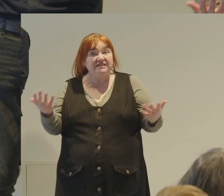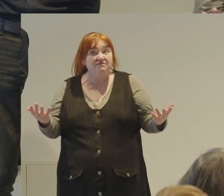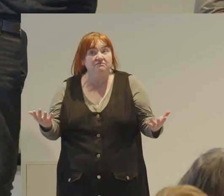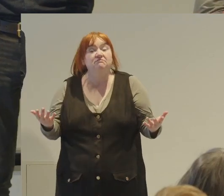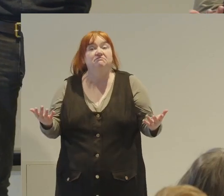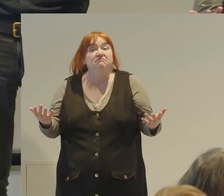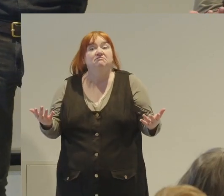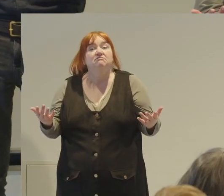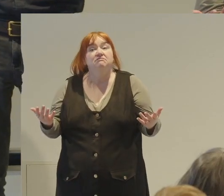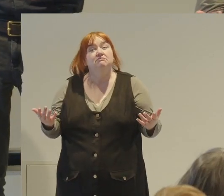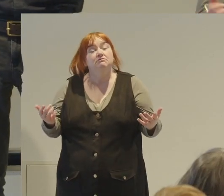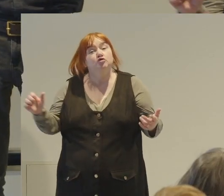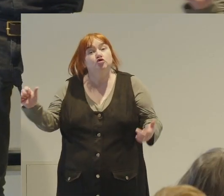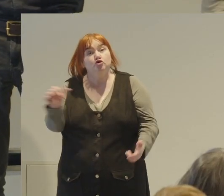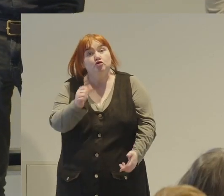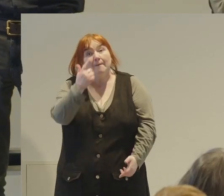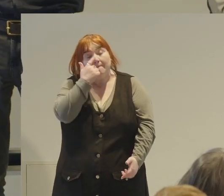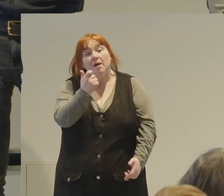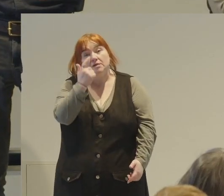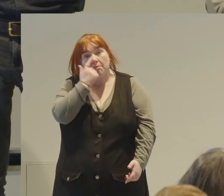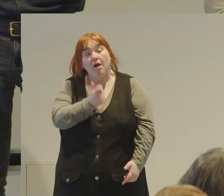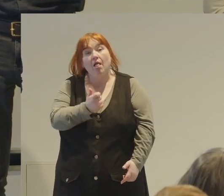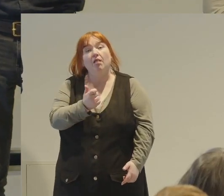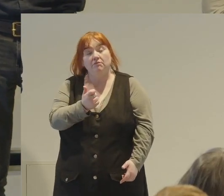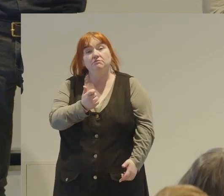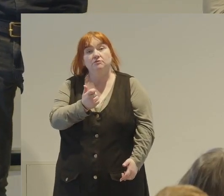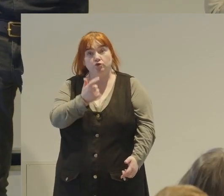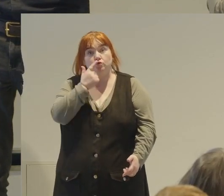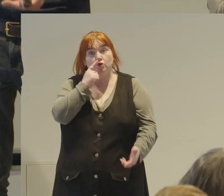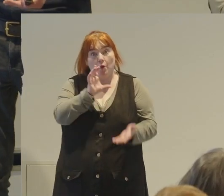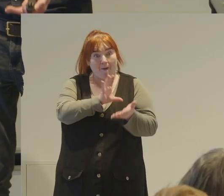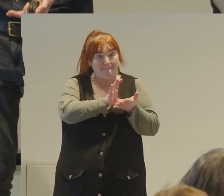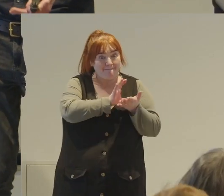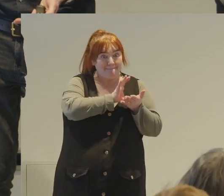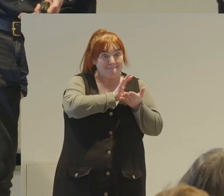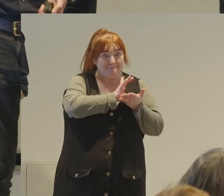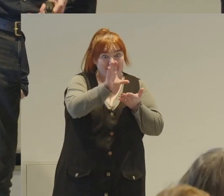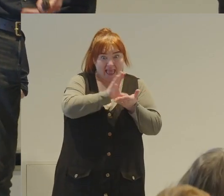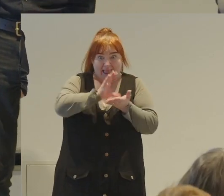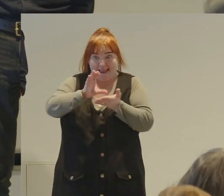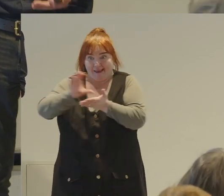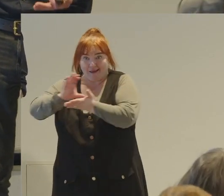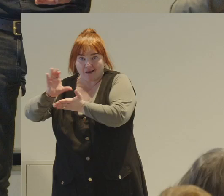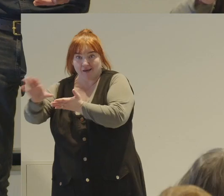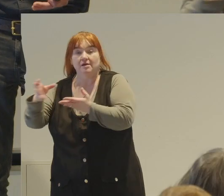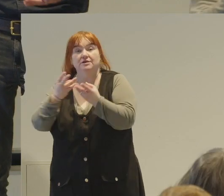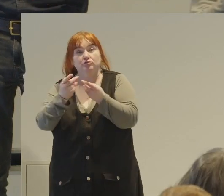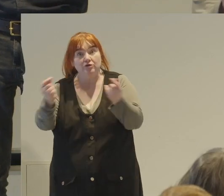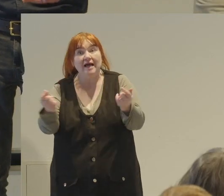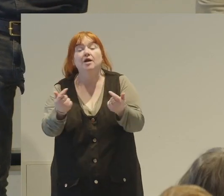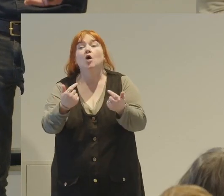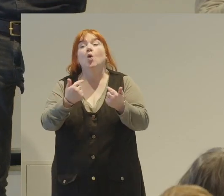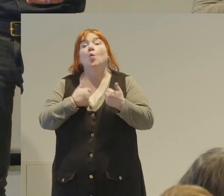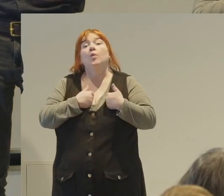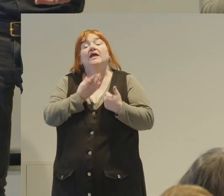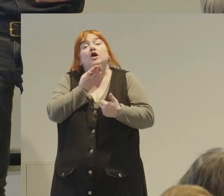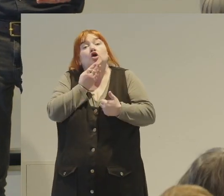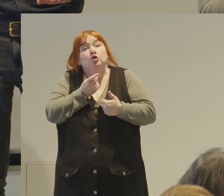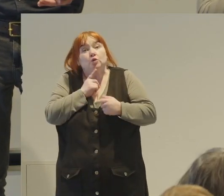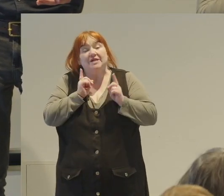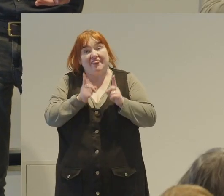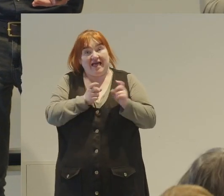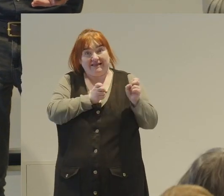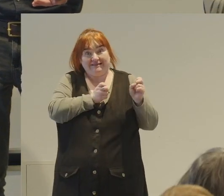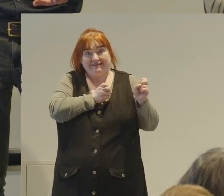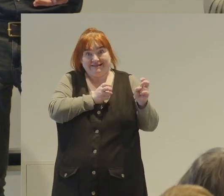that shouldn't be possible. And I will go so far as to say we do use that system carefully, but we do use that system so